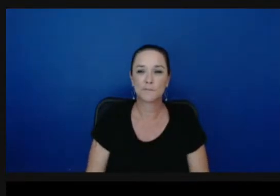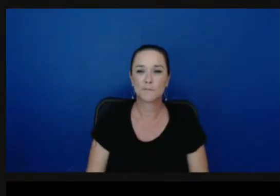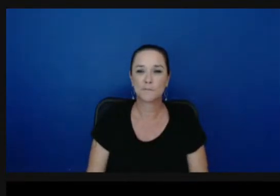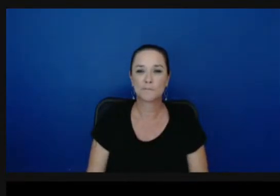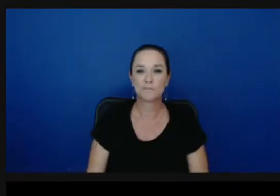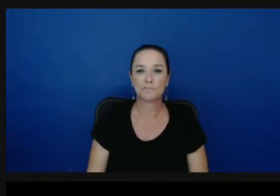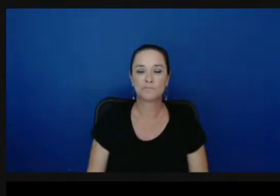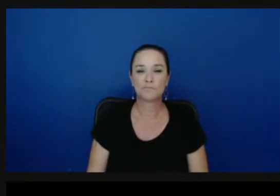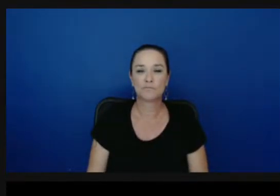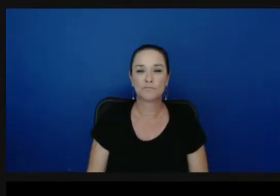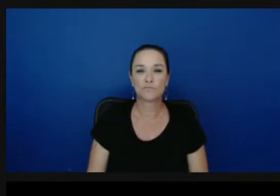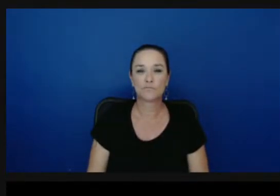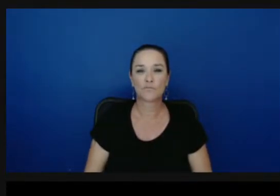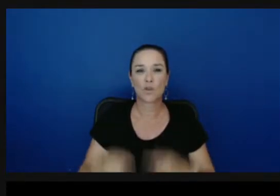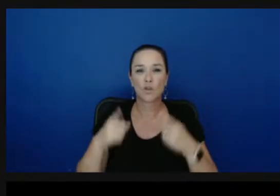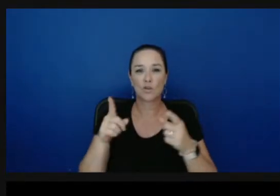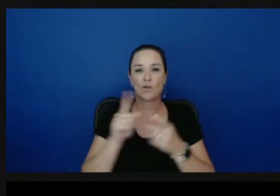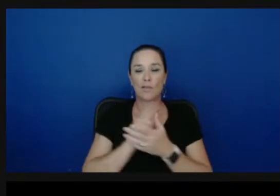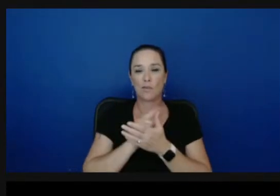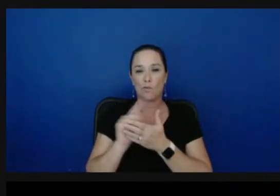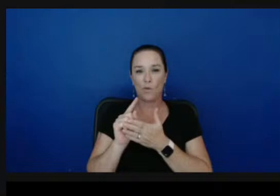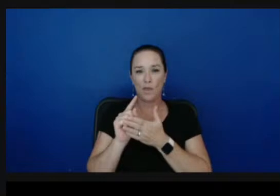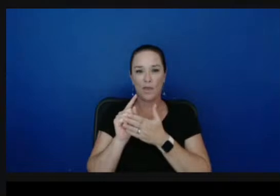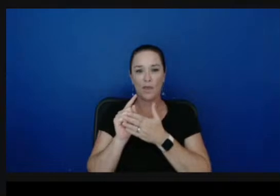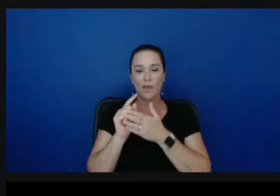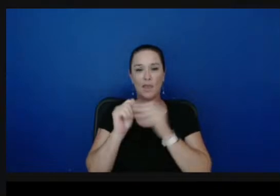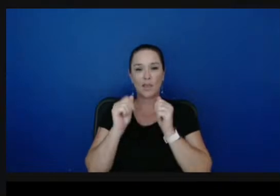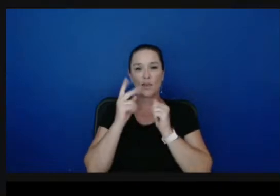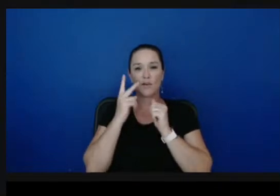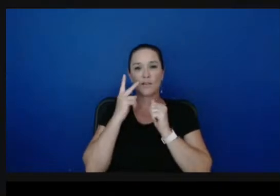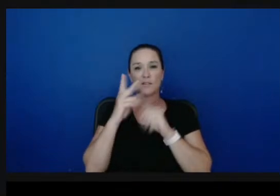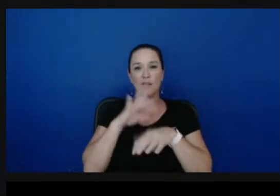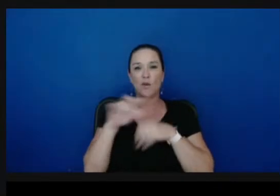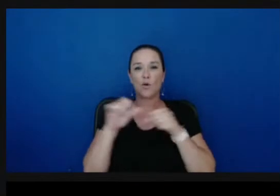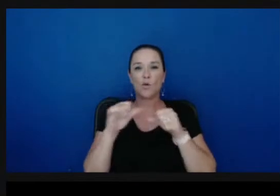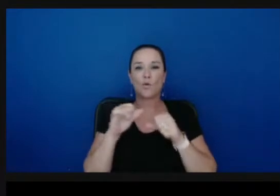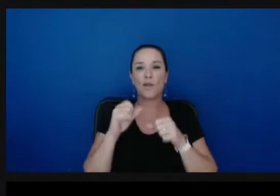And over the last week, you can see the peak of earthquakes was on Saturday and Sunday here,